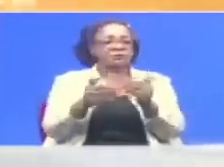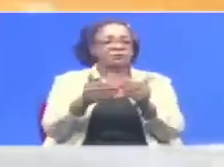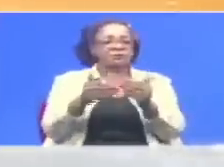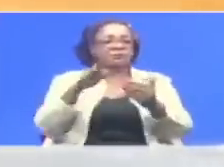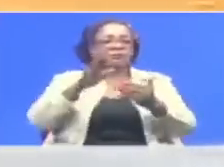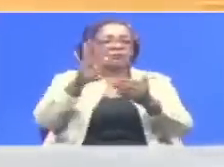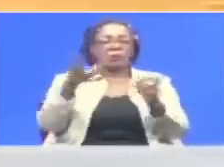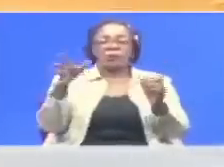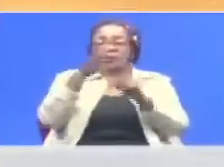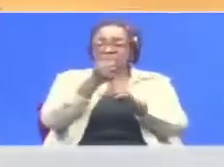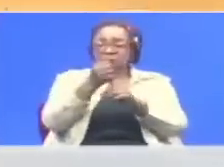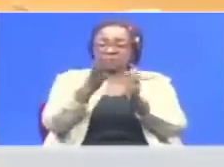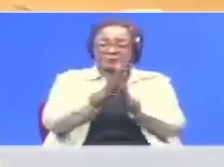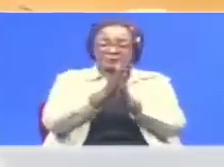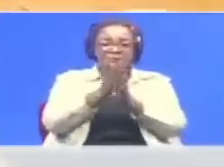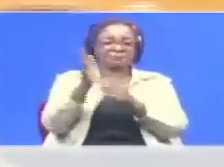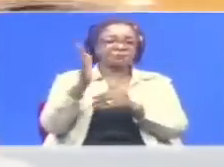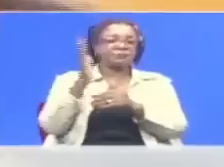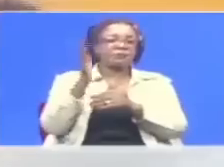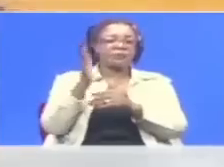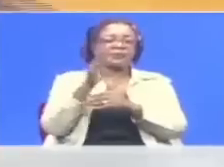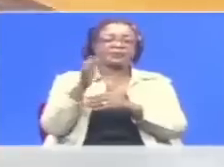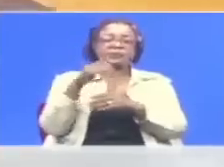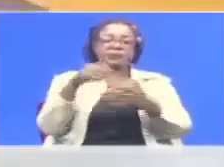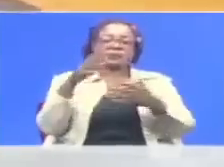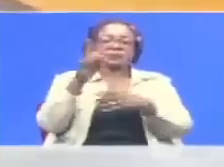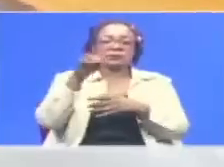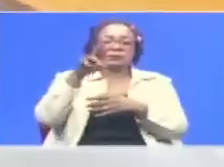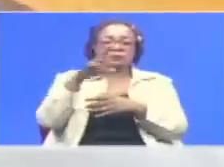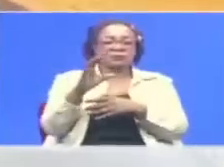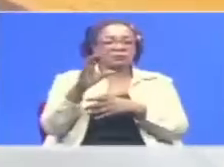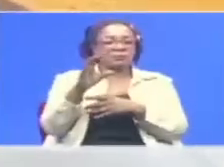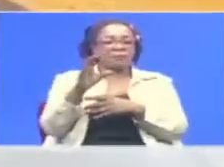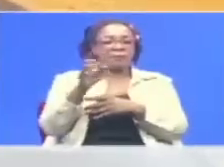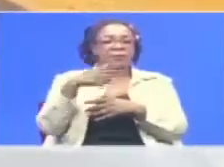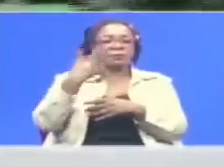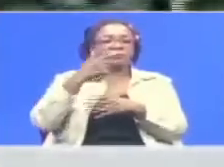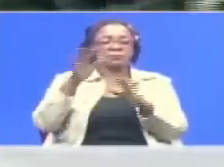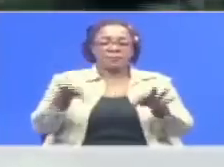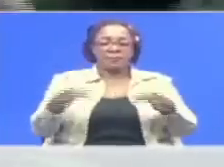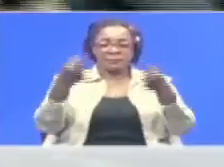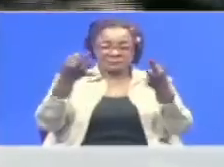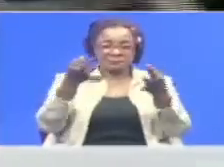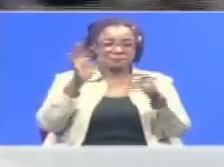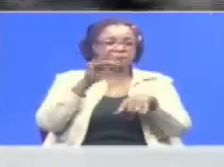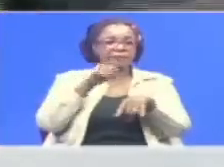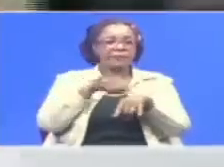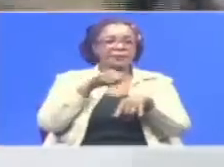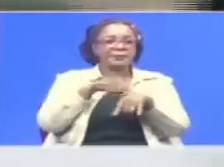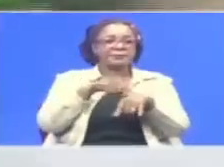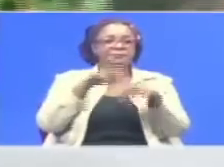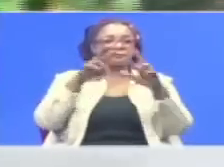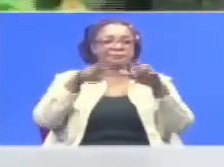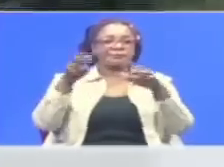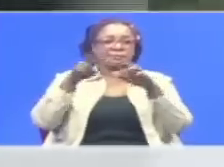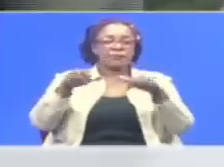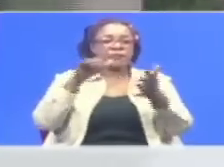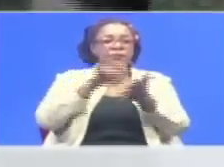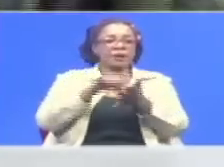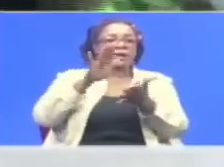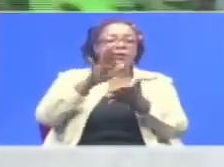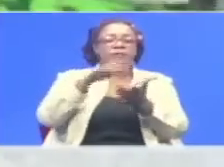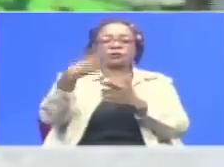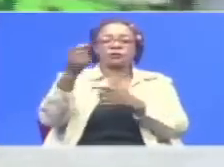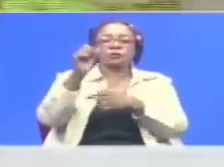by security forces in the Democratic Republic of the Congo, who discovered during initial interrogation that he was en route to